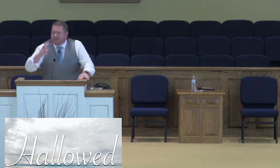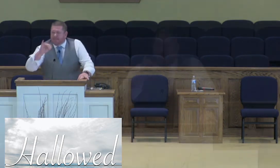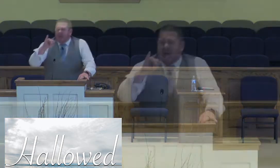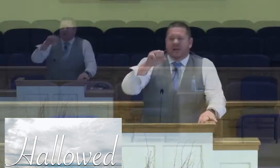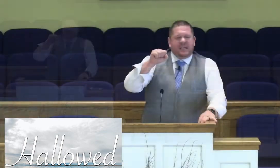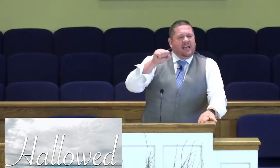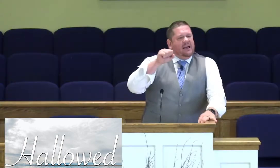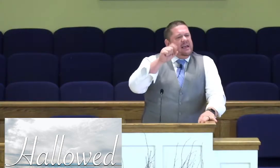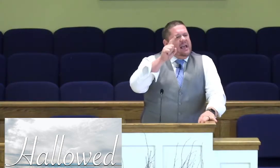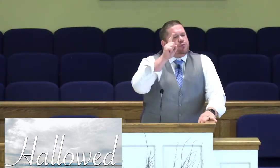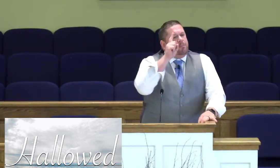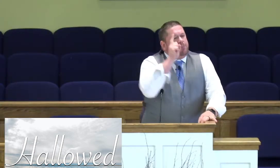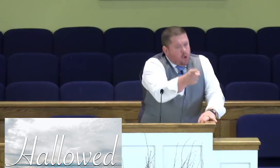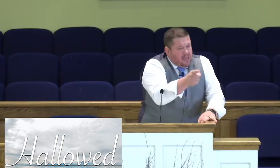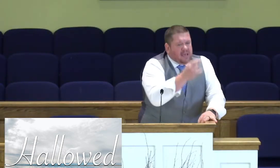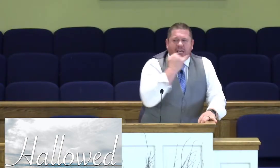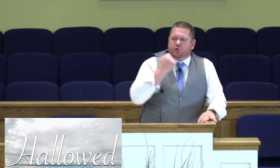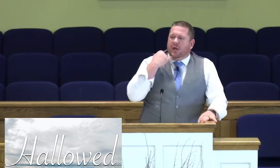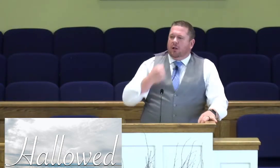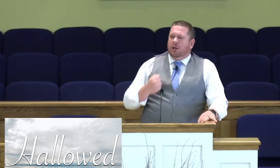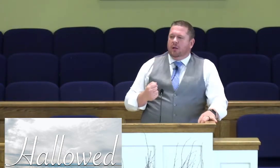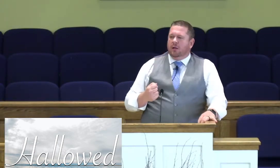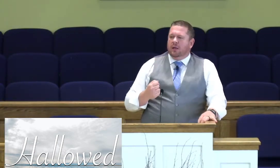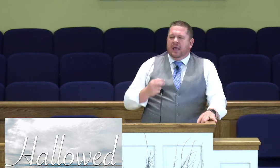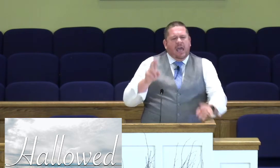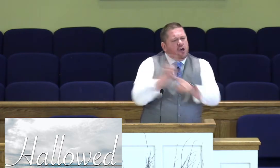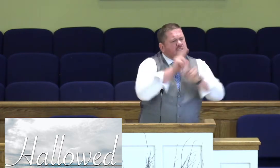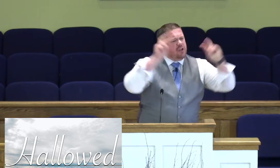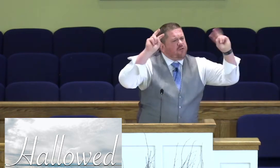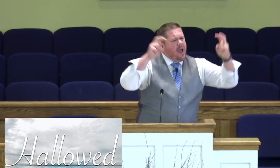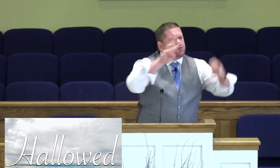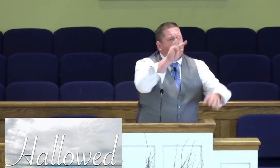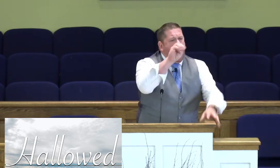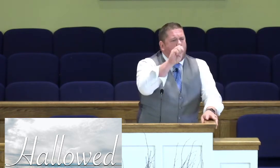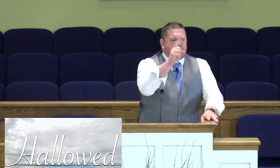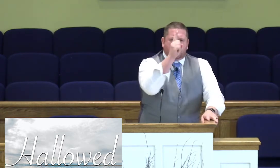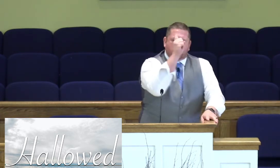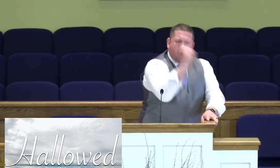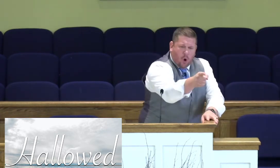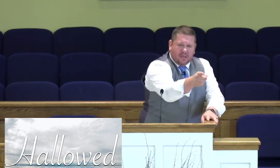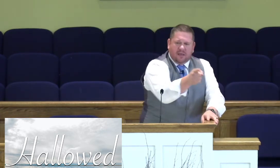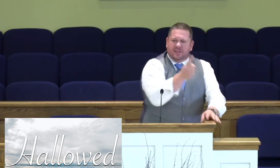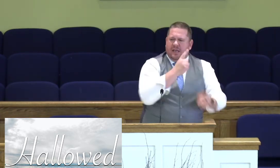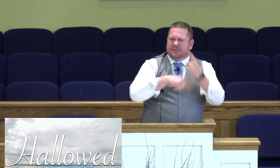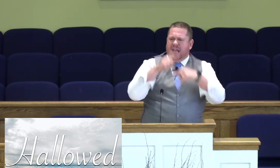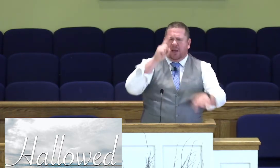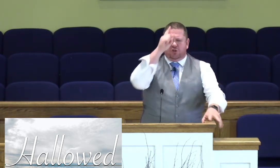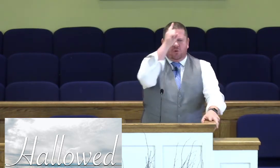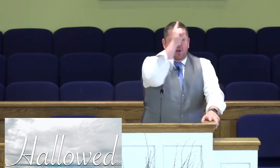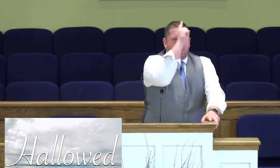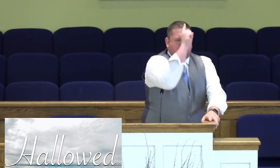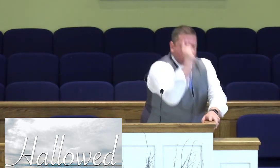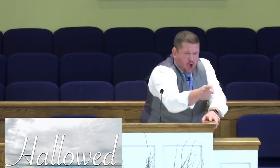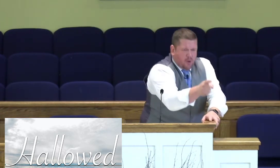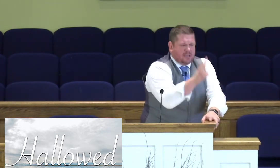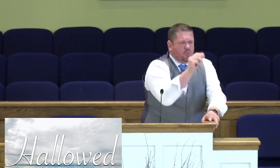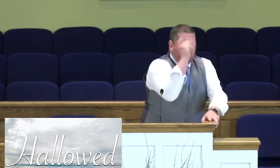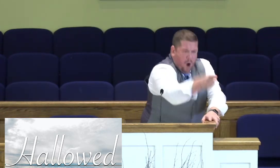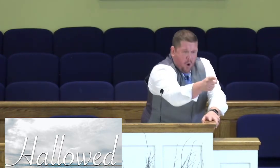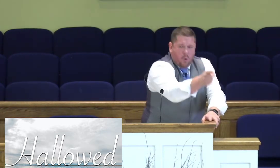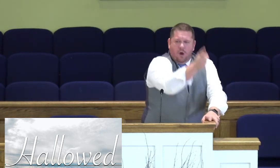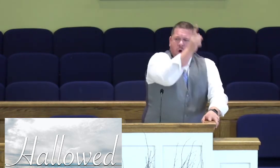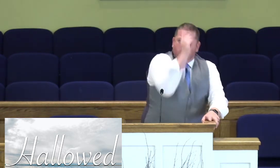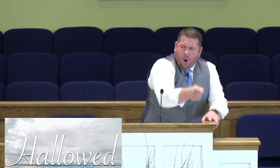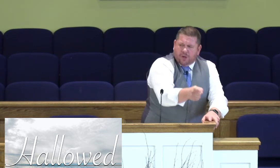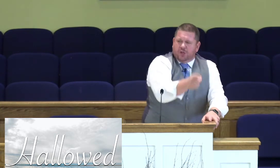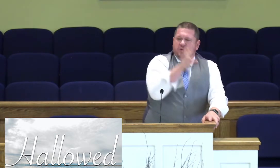see how Isaiah is rebuking Israel. He uses the phrase, woe, which is a scolding. In the sign language, it's a scolding. It's